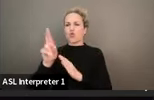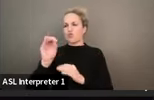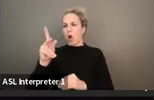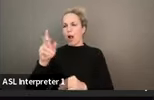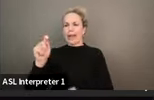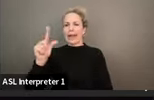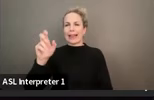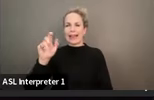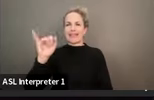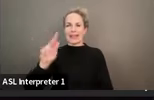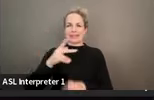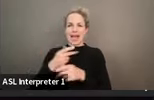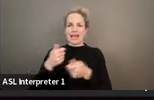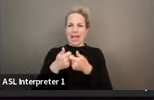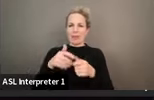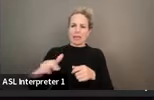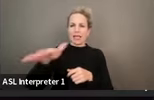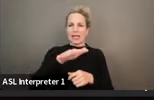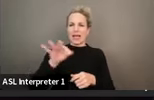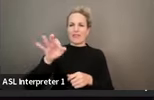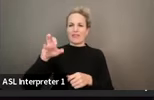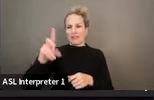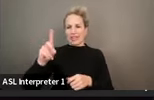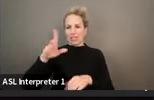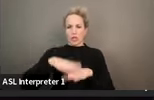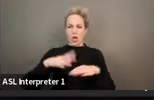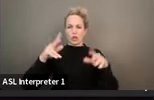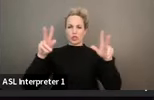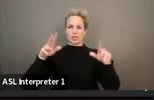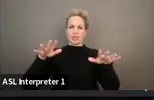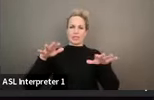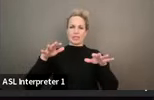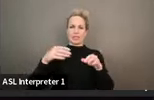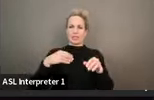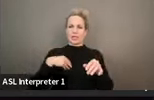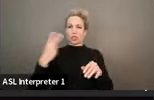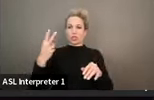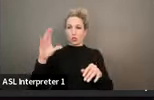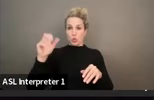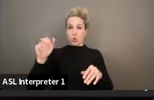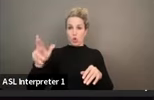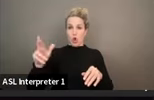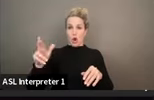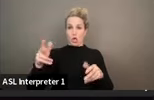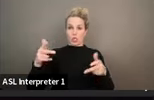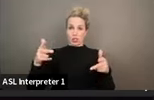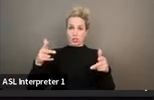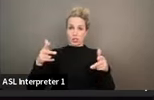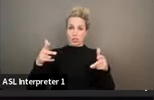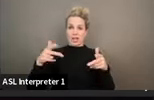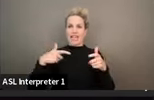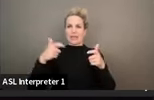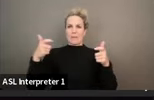a field, essentially, on the screen. You just simplify it. You have two cars basically ramming a gigantic